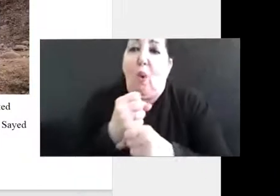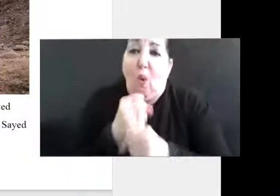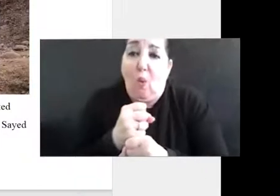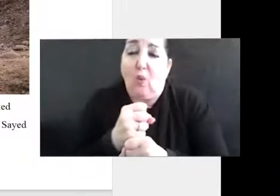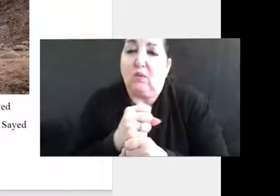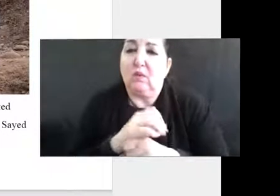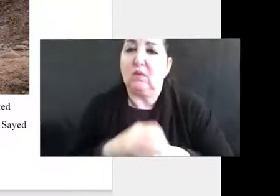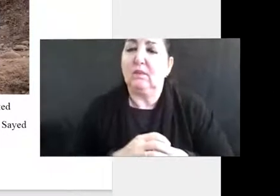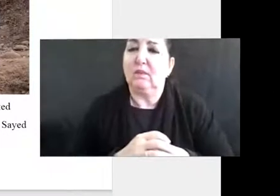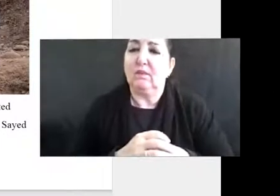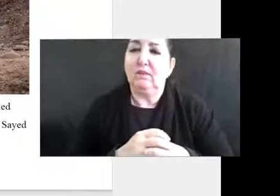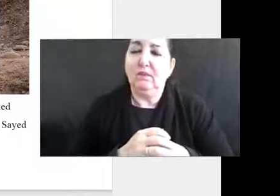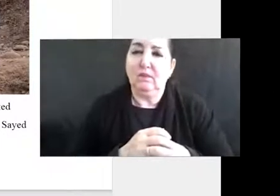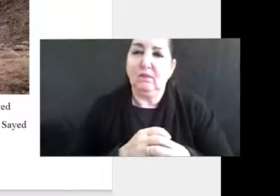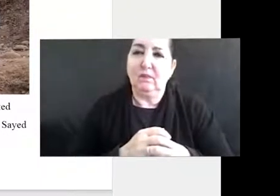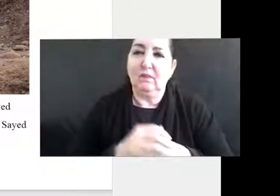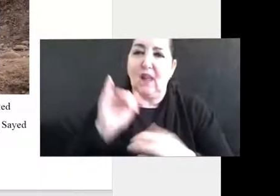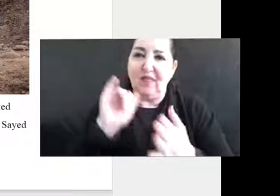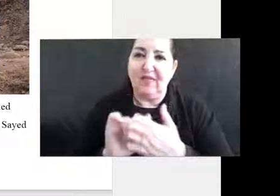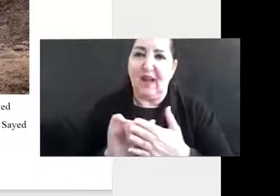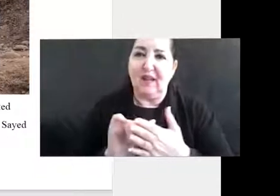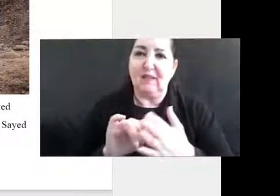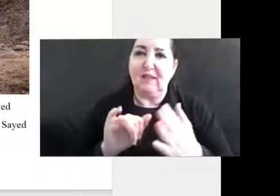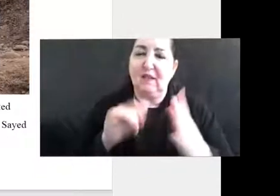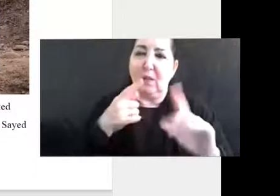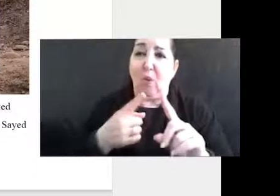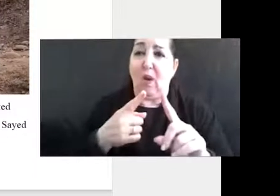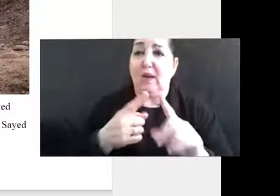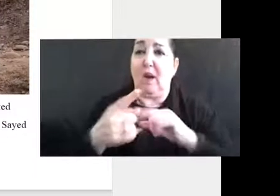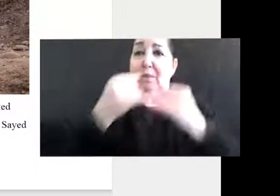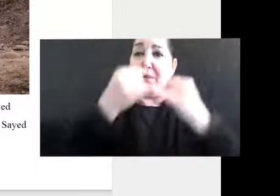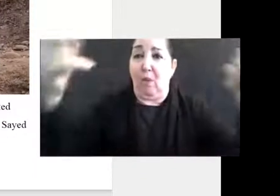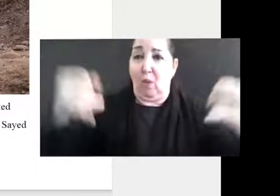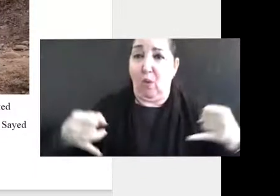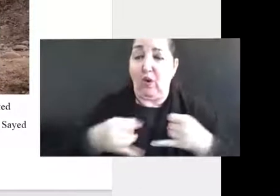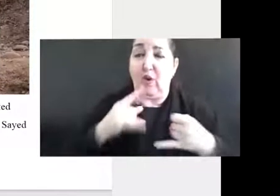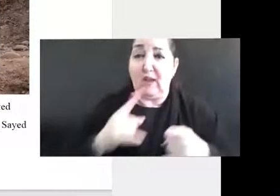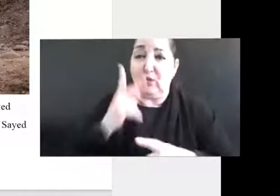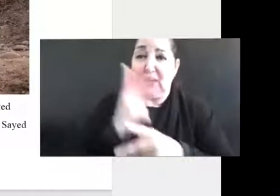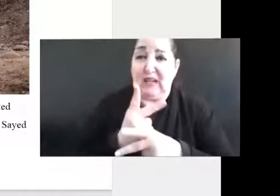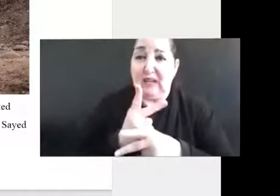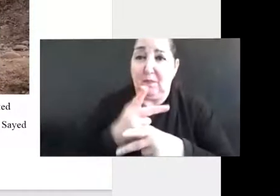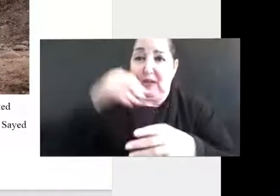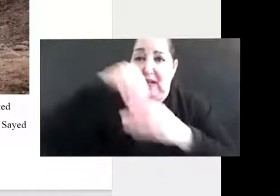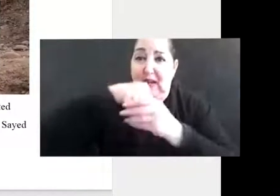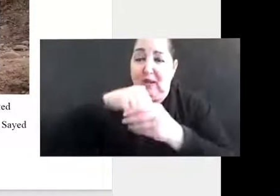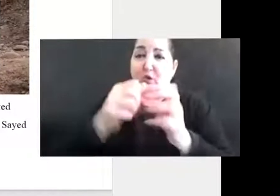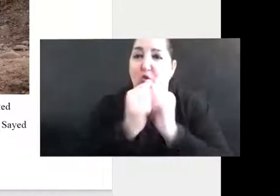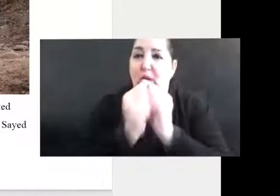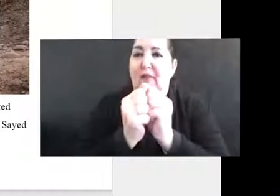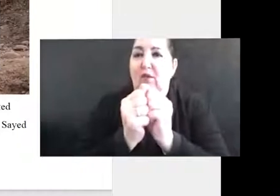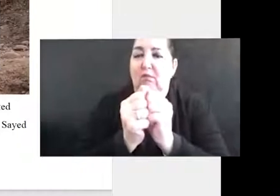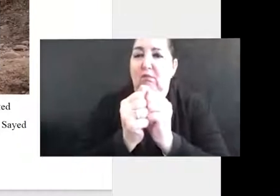That's actually how borders were made, you know, to hold it together. Borders are walls. And I'll come back to why I'm saying